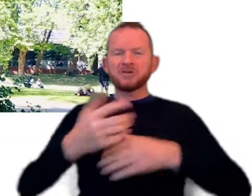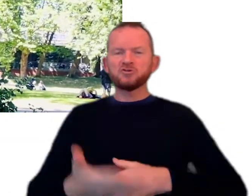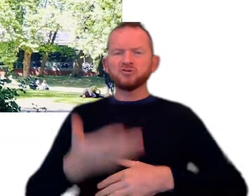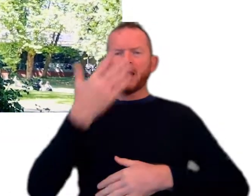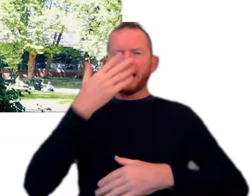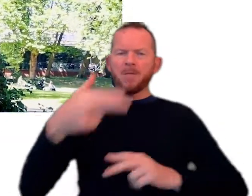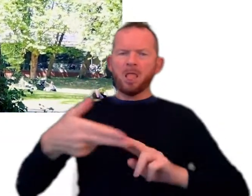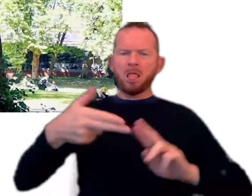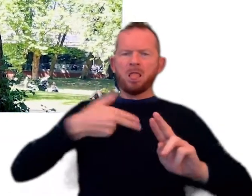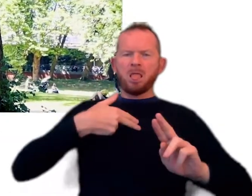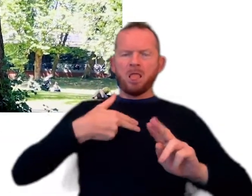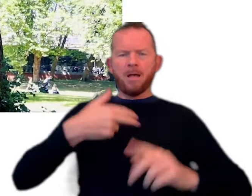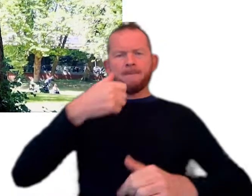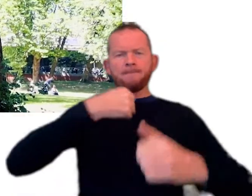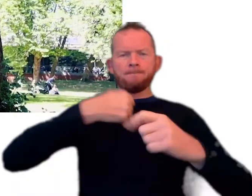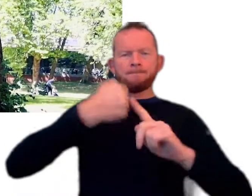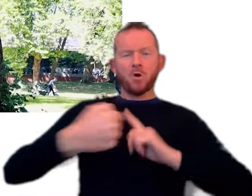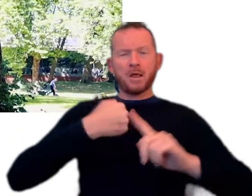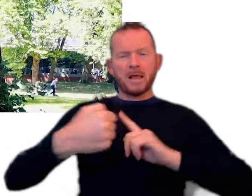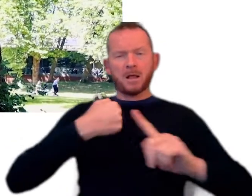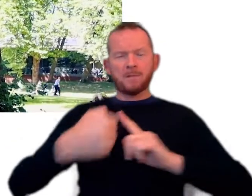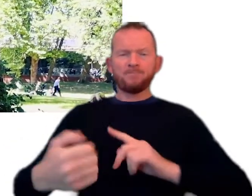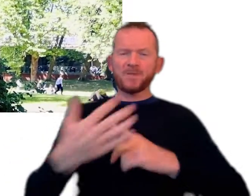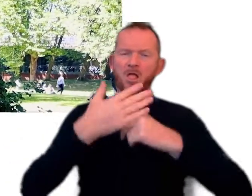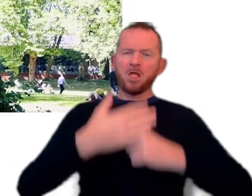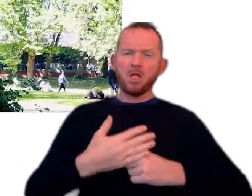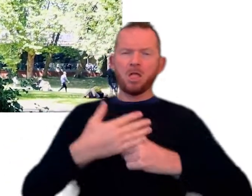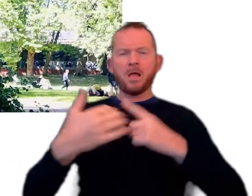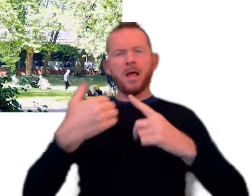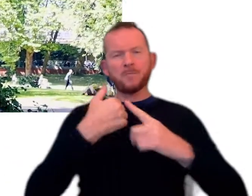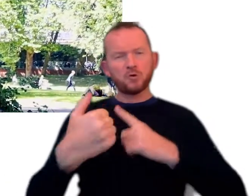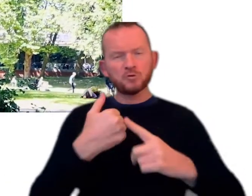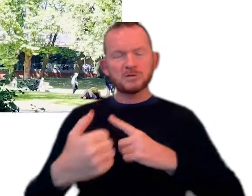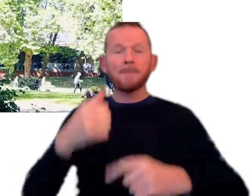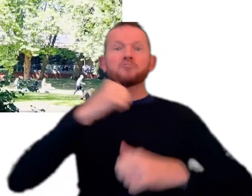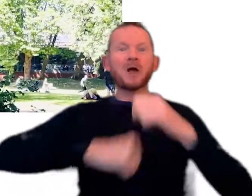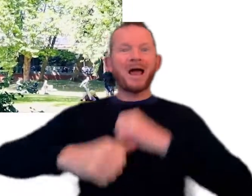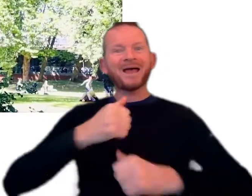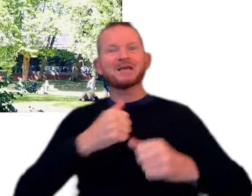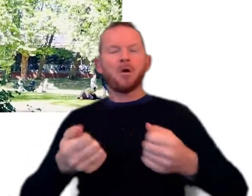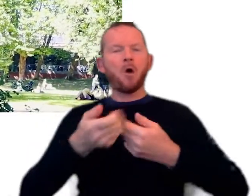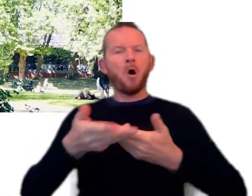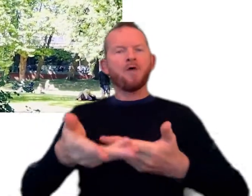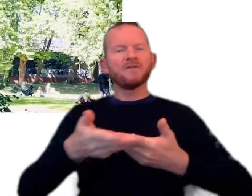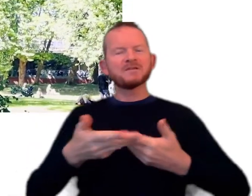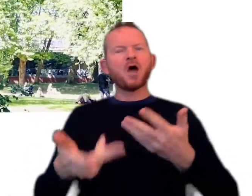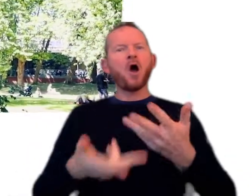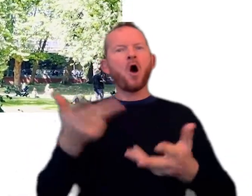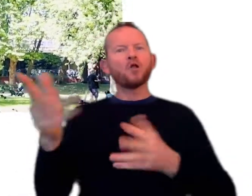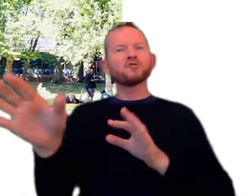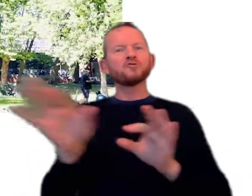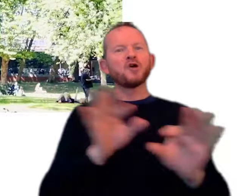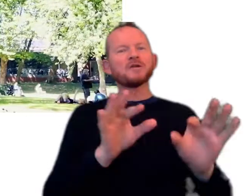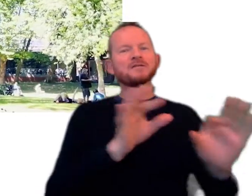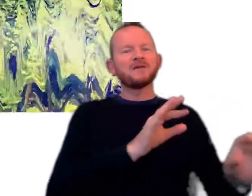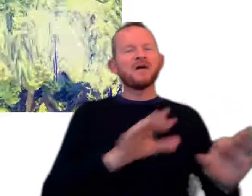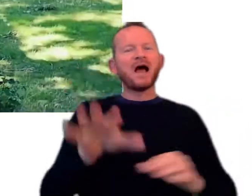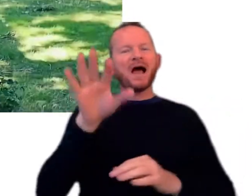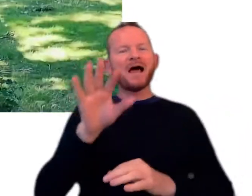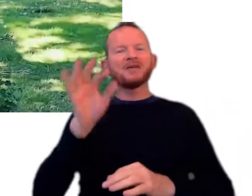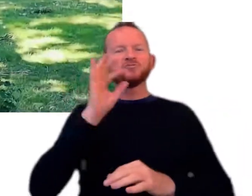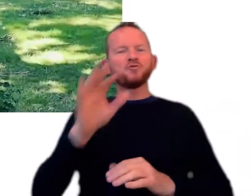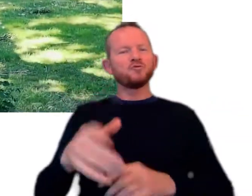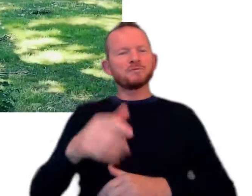bullying, discrimination, and abuse. Pride offers an alternative, so I choose pride, not fear.